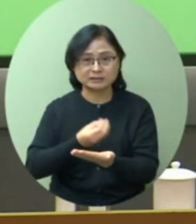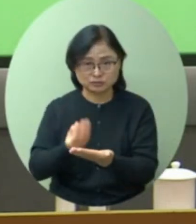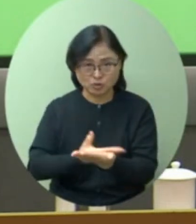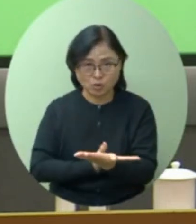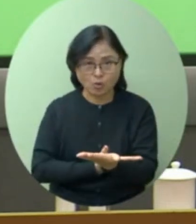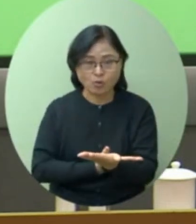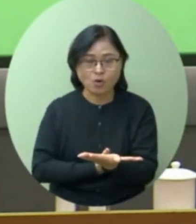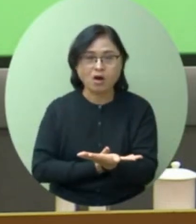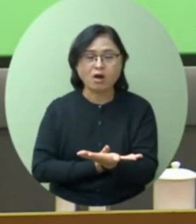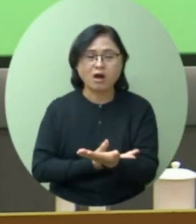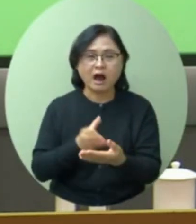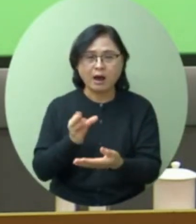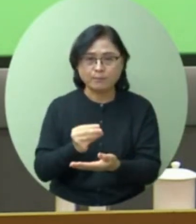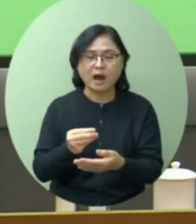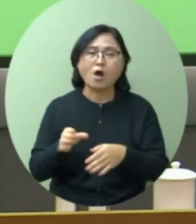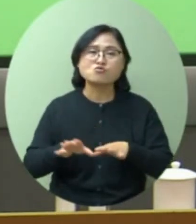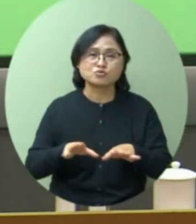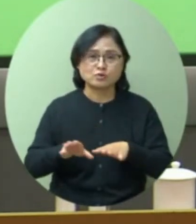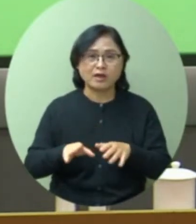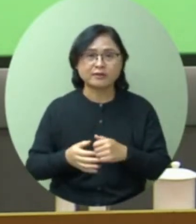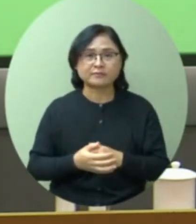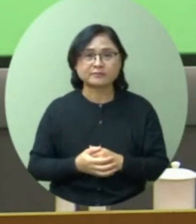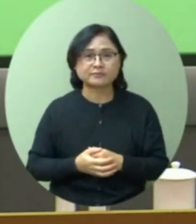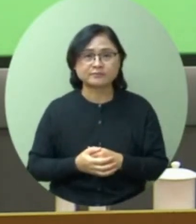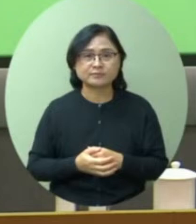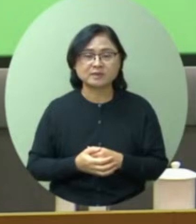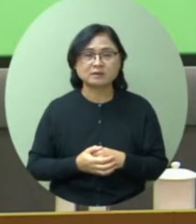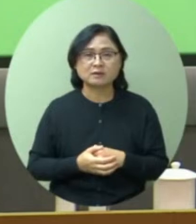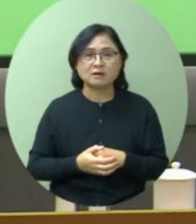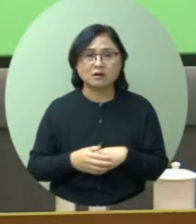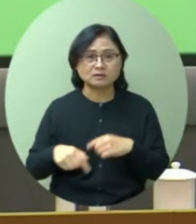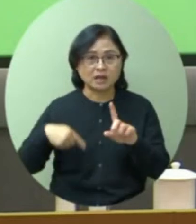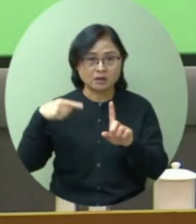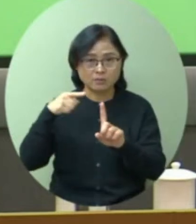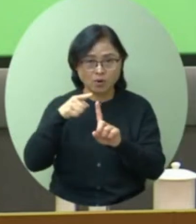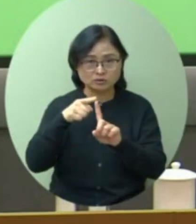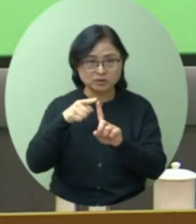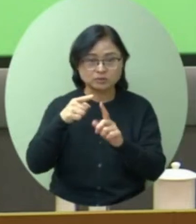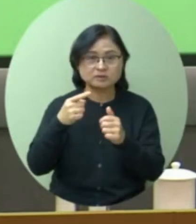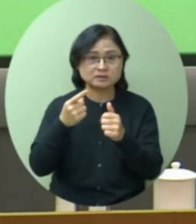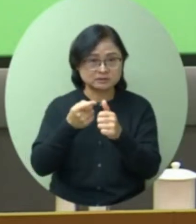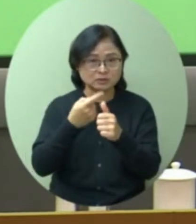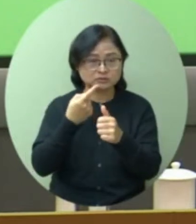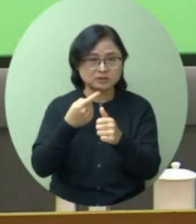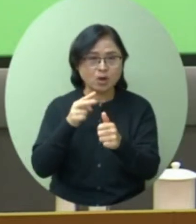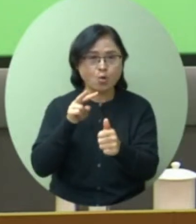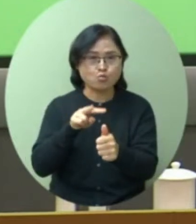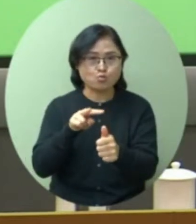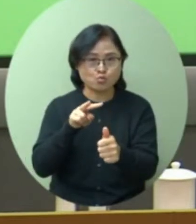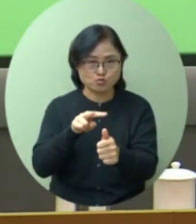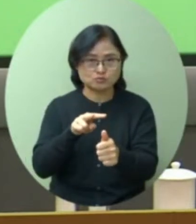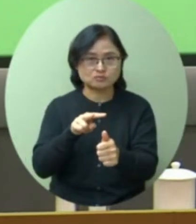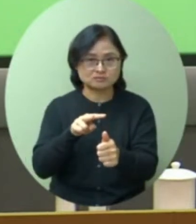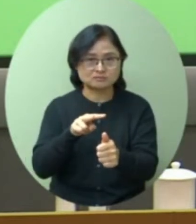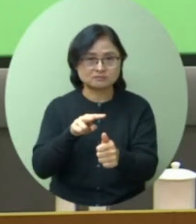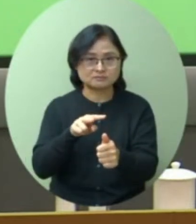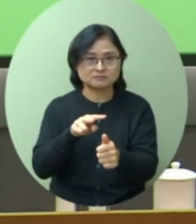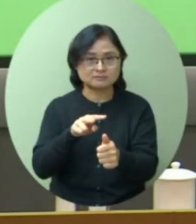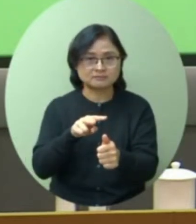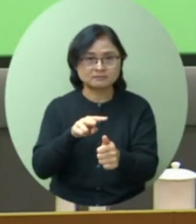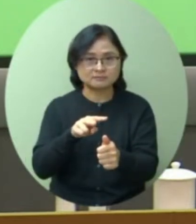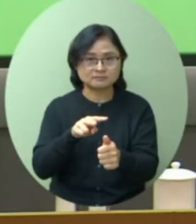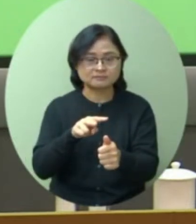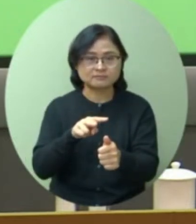intention is to, first of all, regulate the subdivided